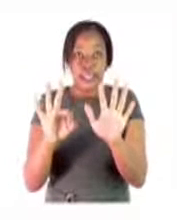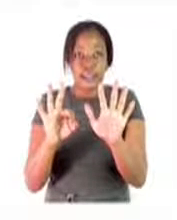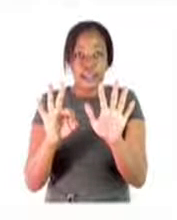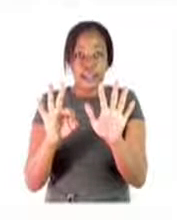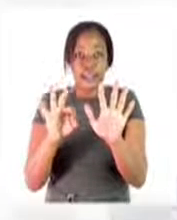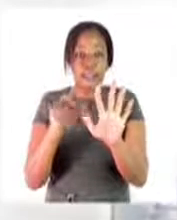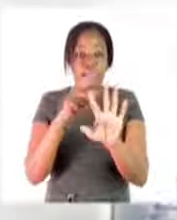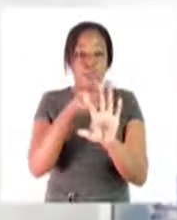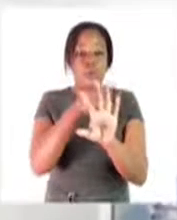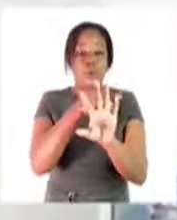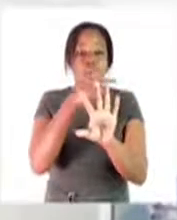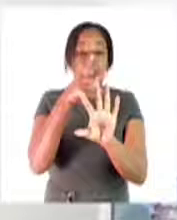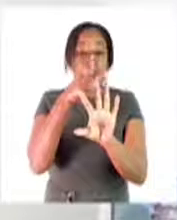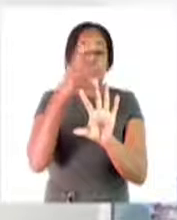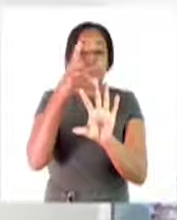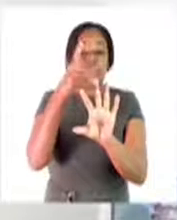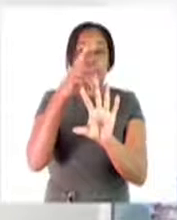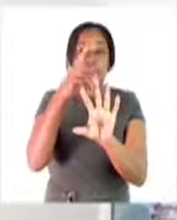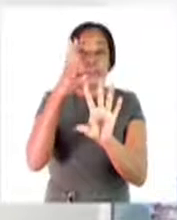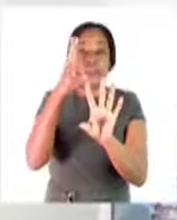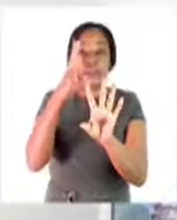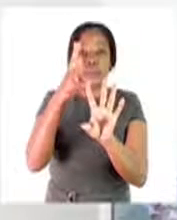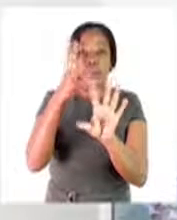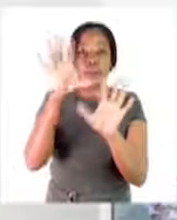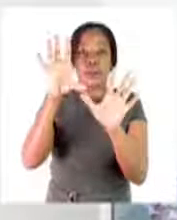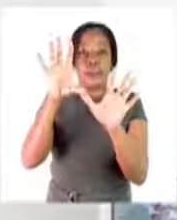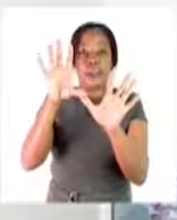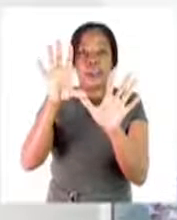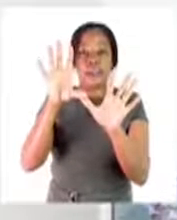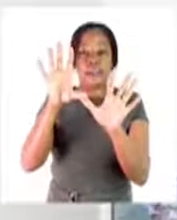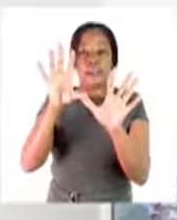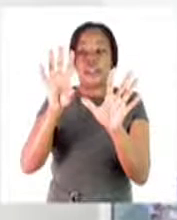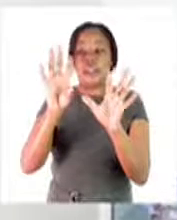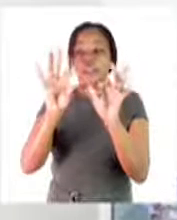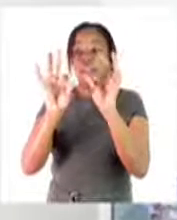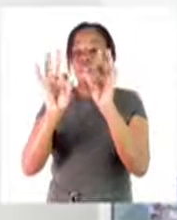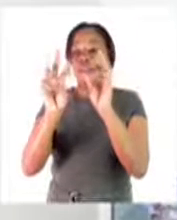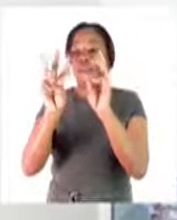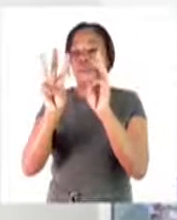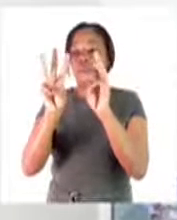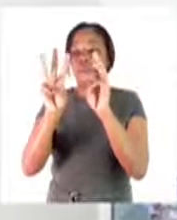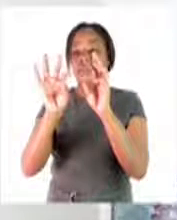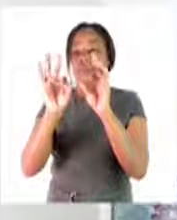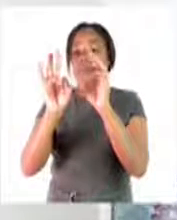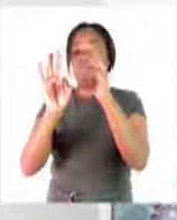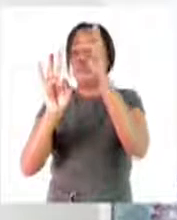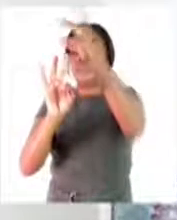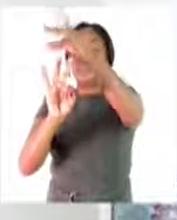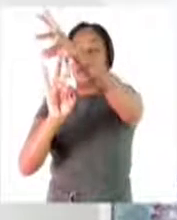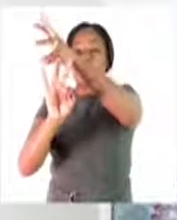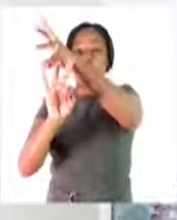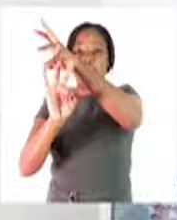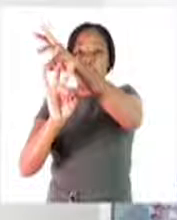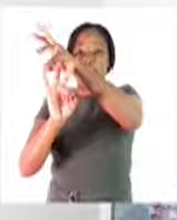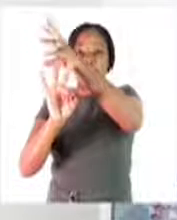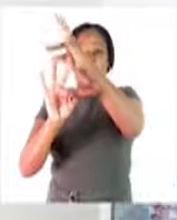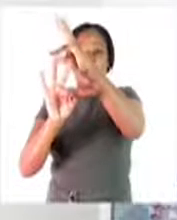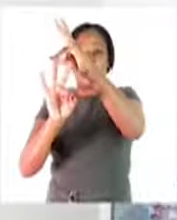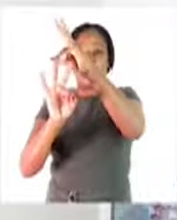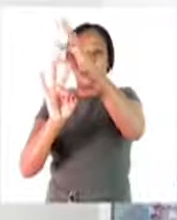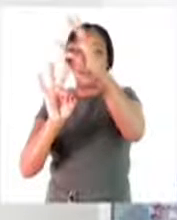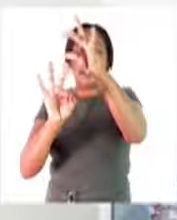fingers, 8 on the other hand will be a full hand, 5, and a 3 on the other hand. That makes